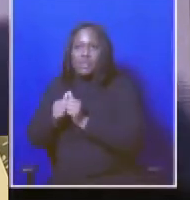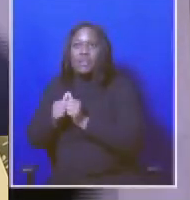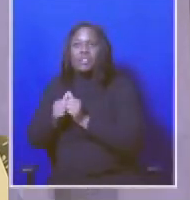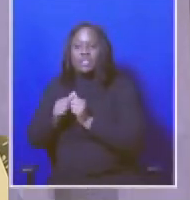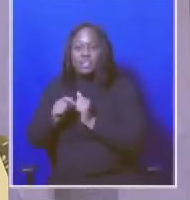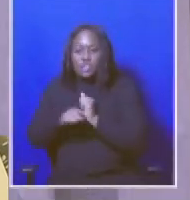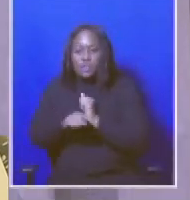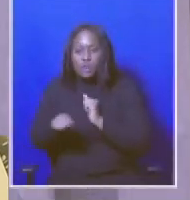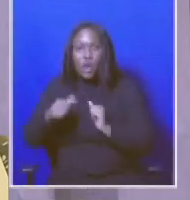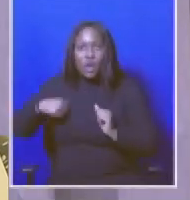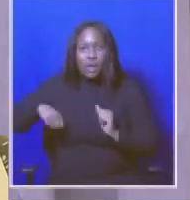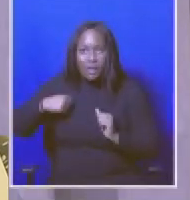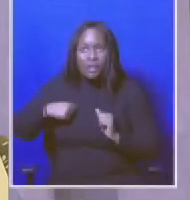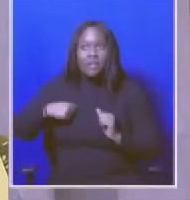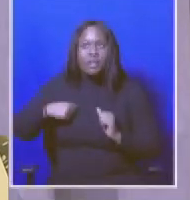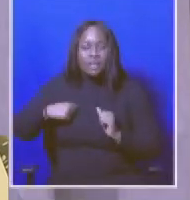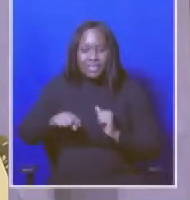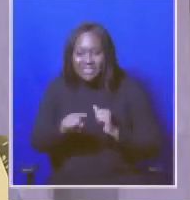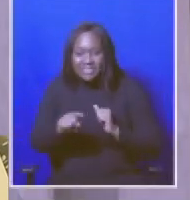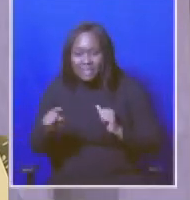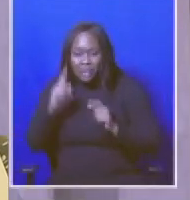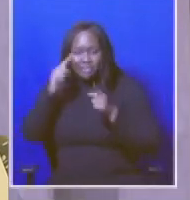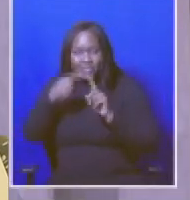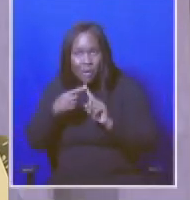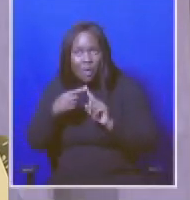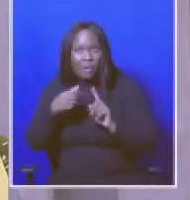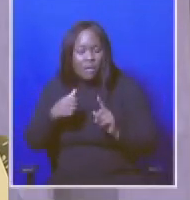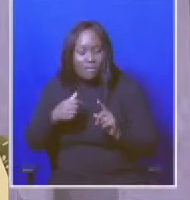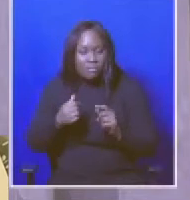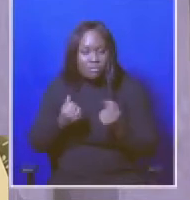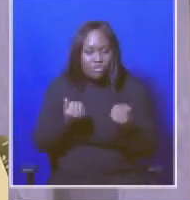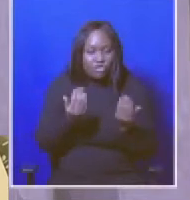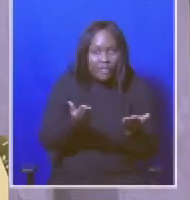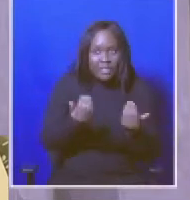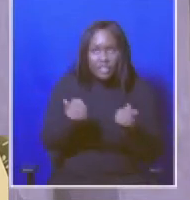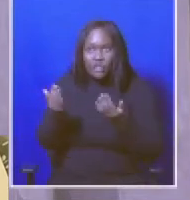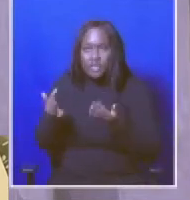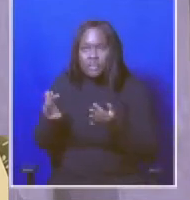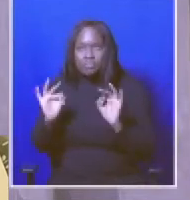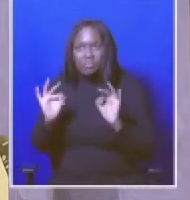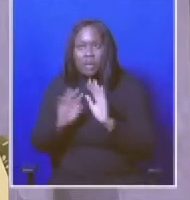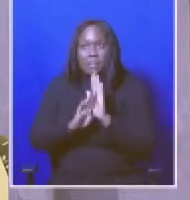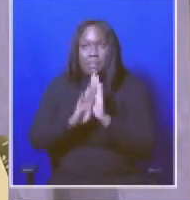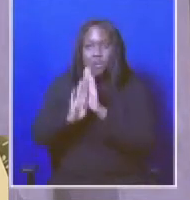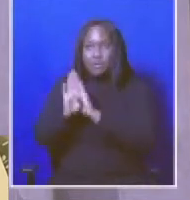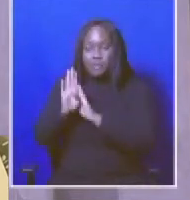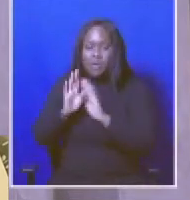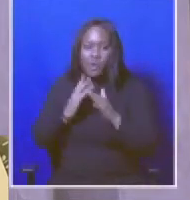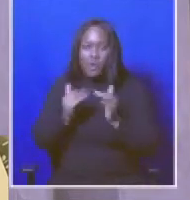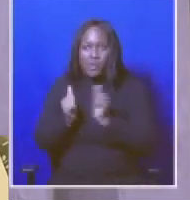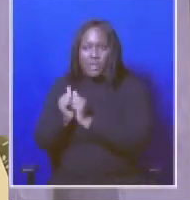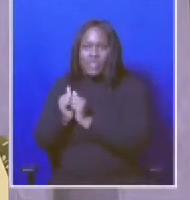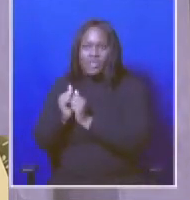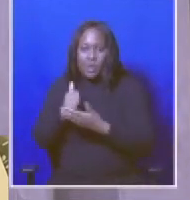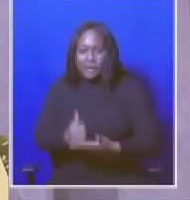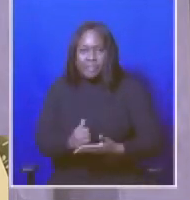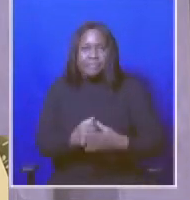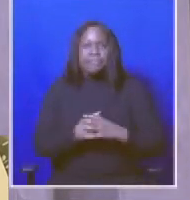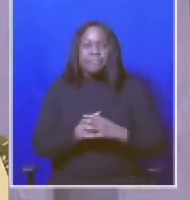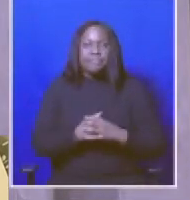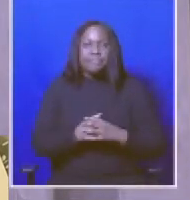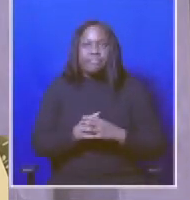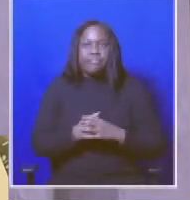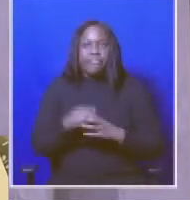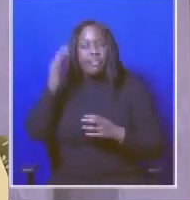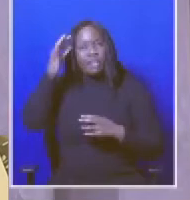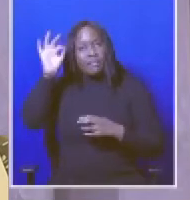to improve service delivery. Chairperson, government will continue to build state capacity and capabilities